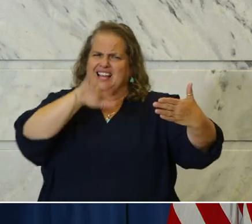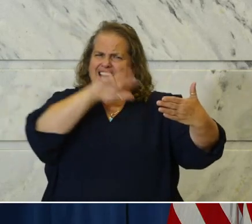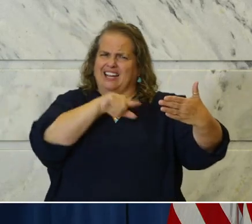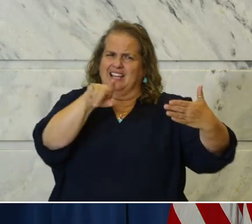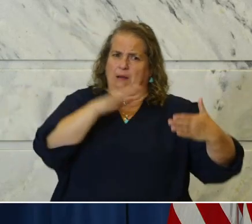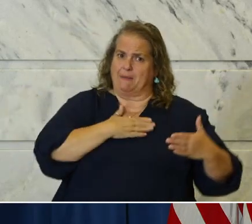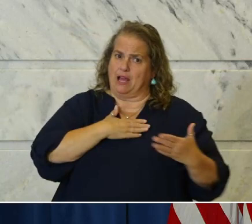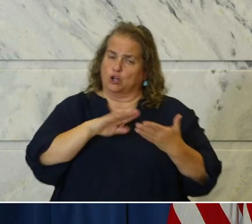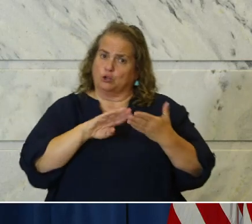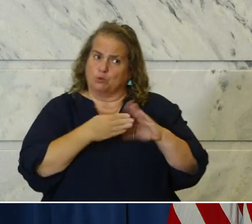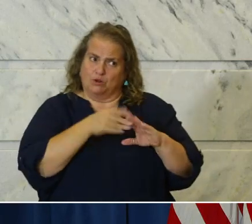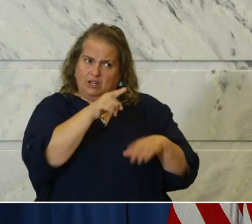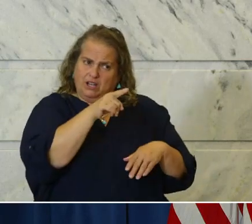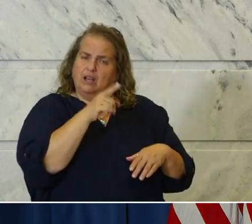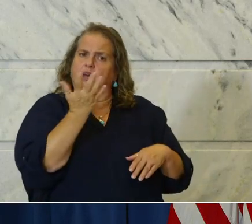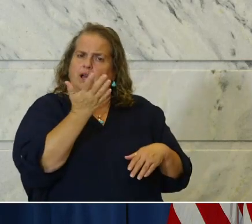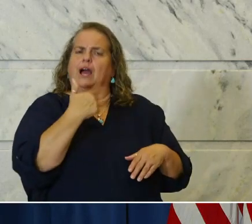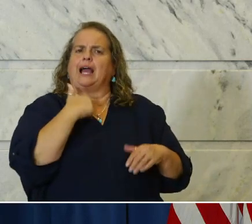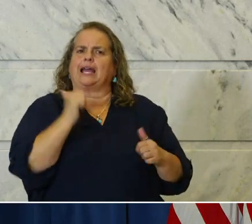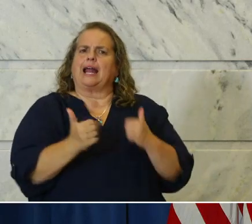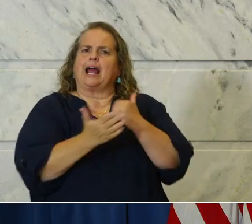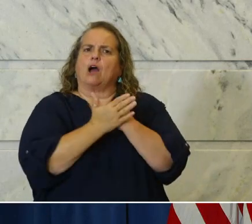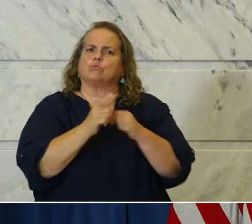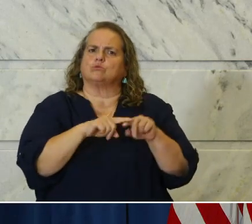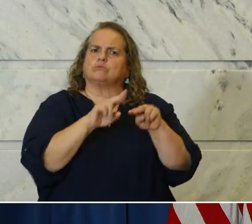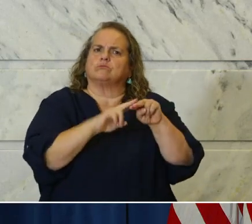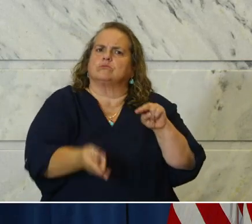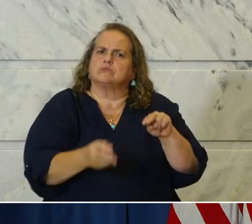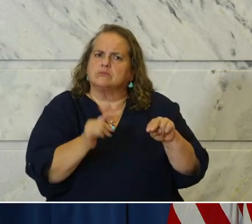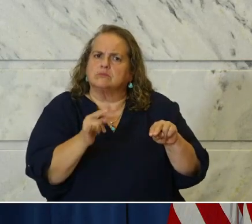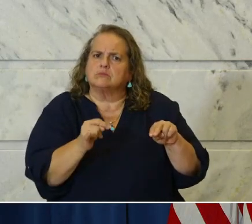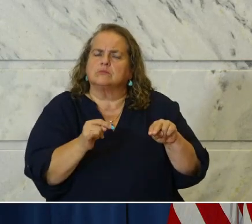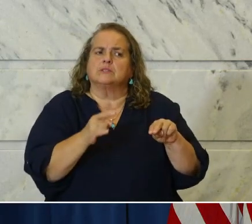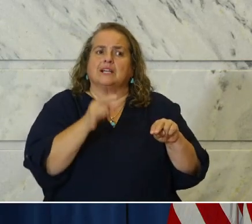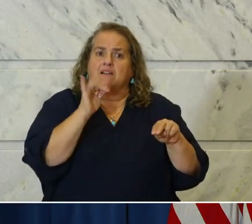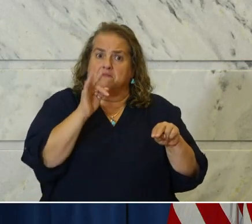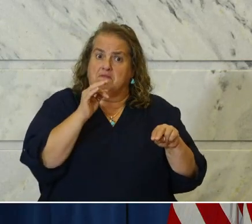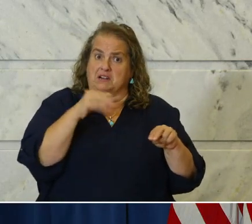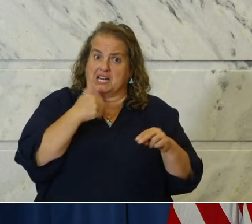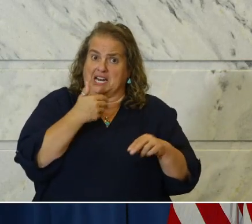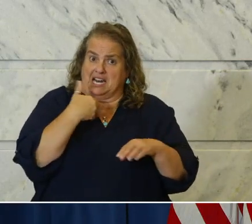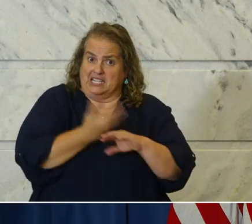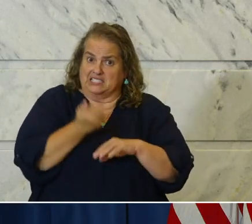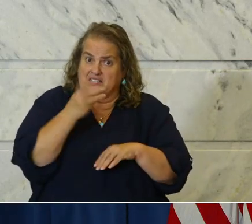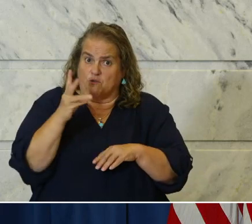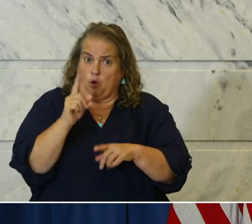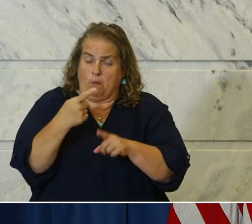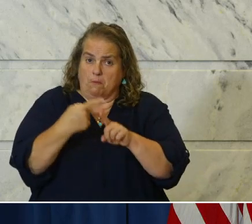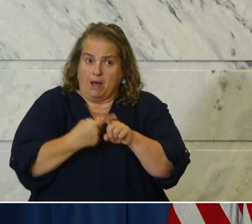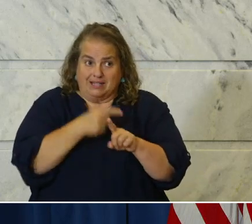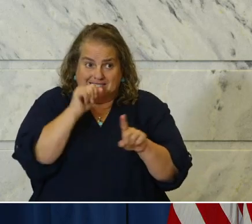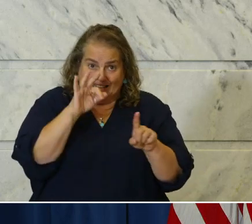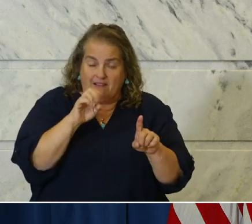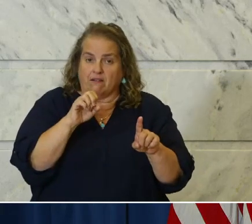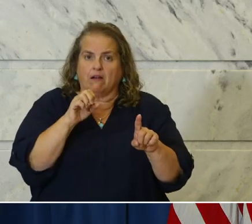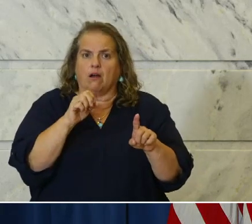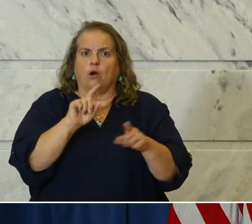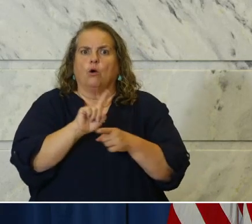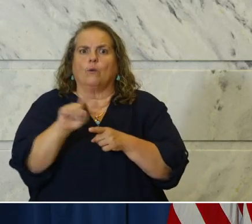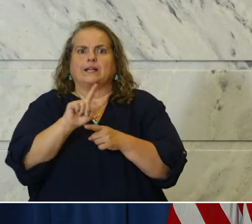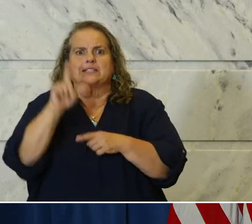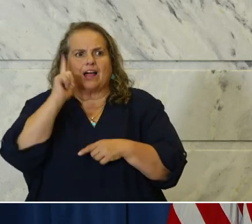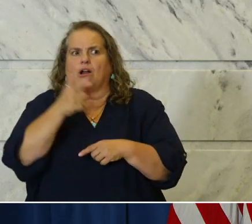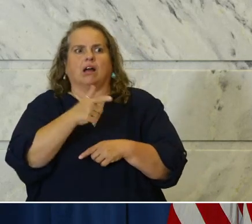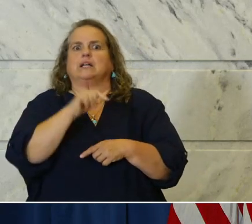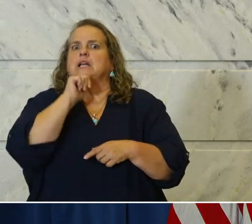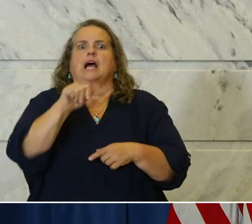it can decrease. And that there are going to be times over the next several months where it's safe to do something, but several weeks later it may be unsafe to do